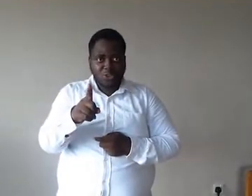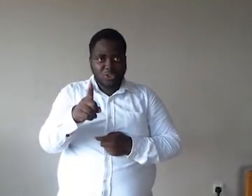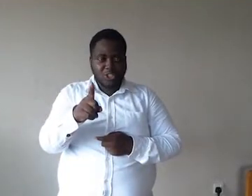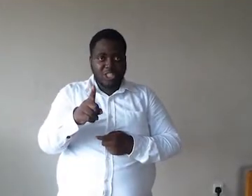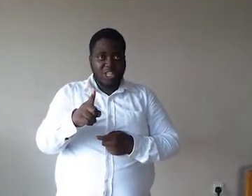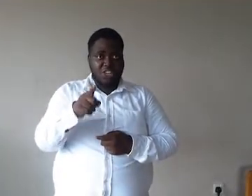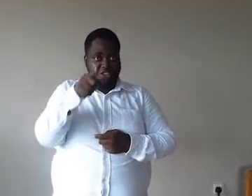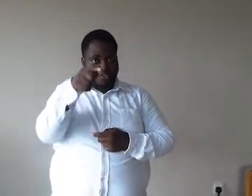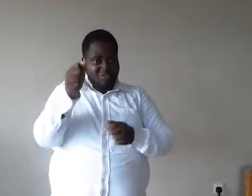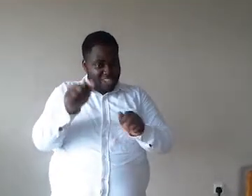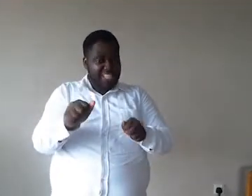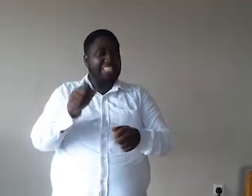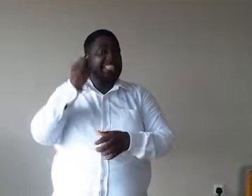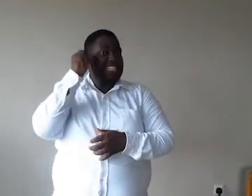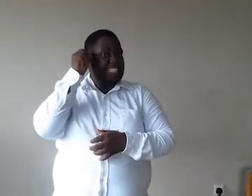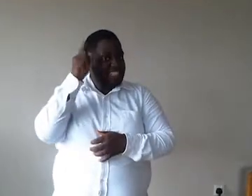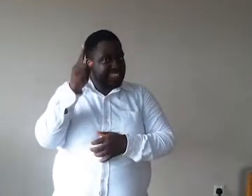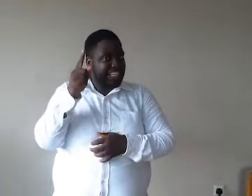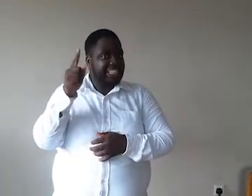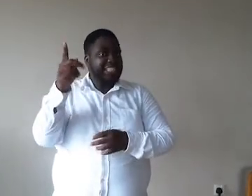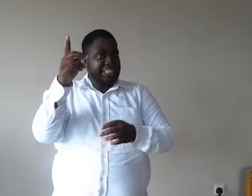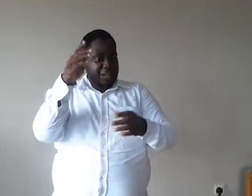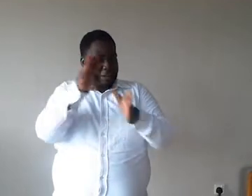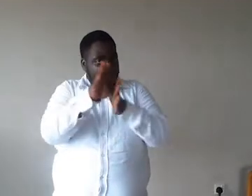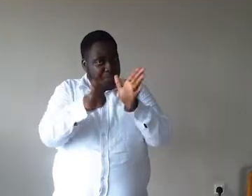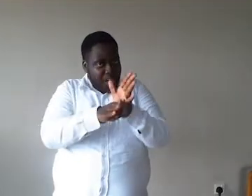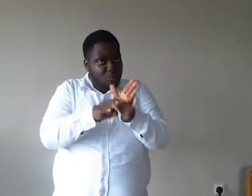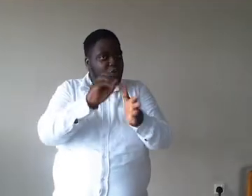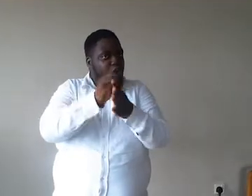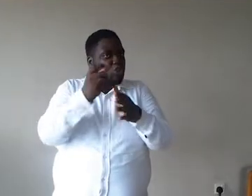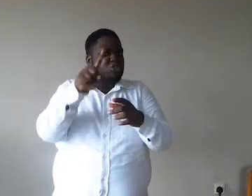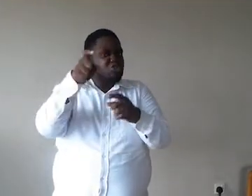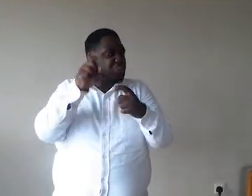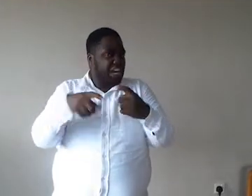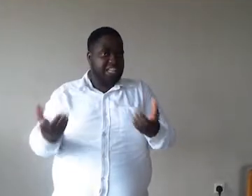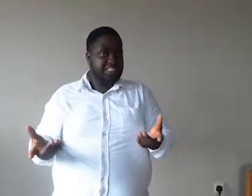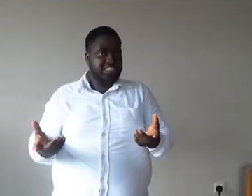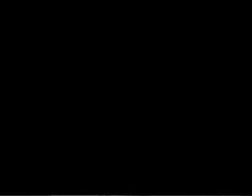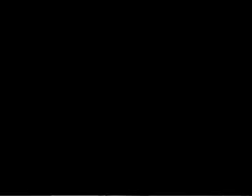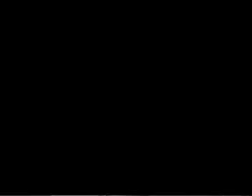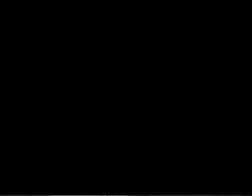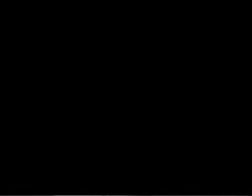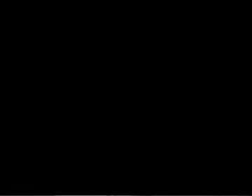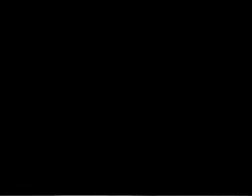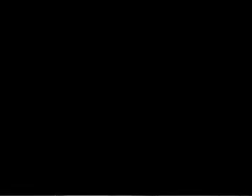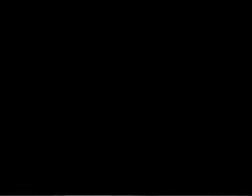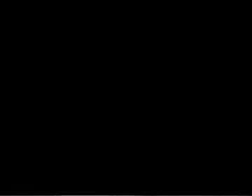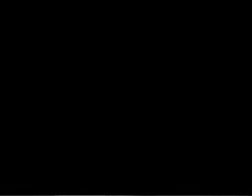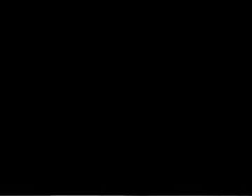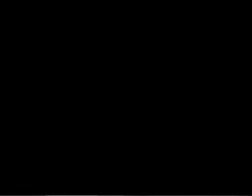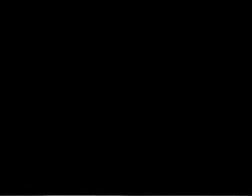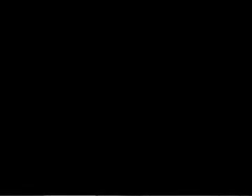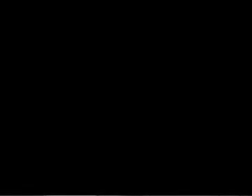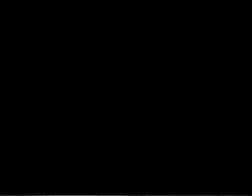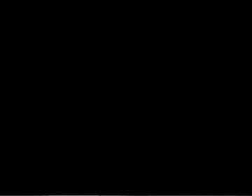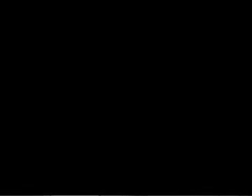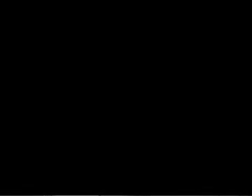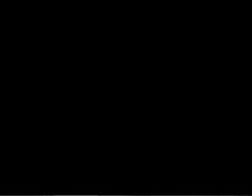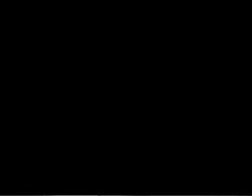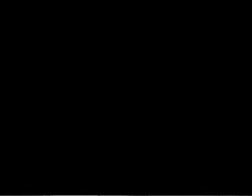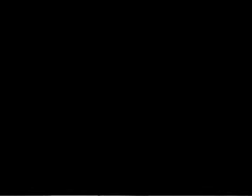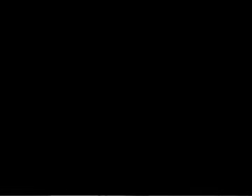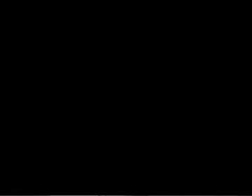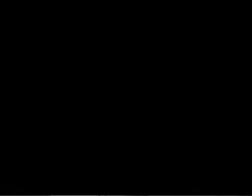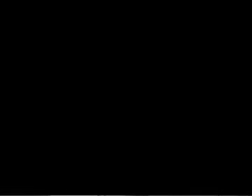Ephesians chapter 3, verse number 3 to the verse number 5, let's listen to Paul's letter to the Ephesian church and how he puts